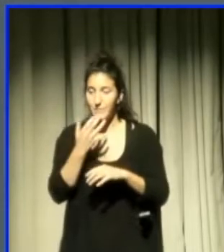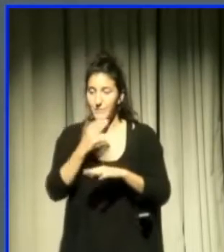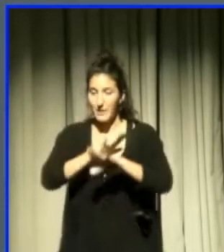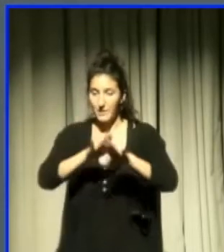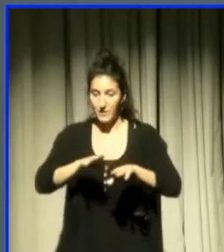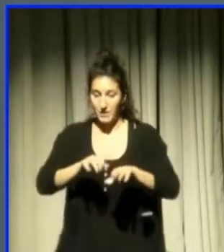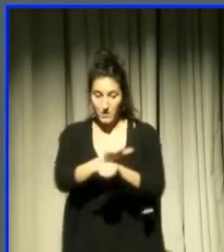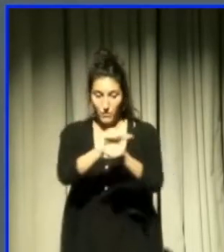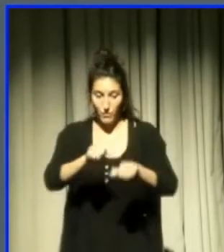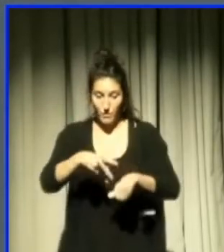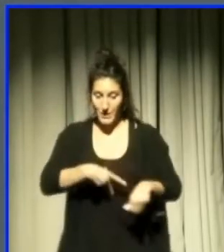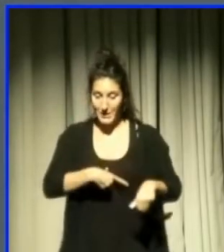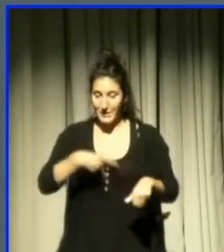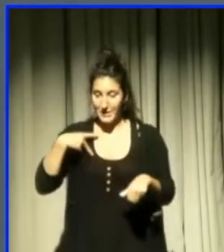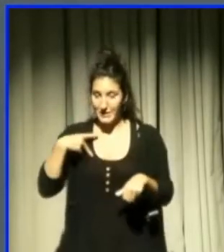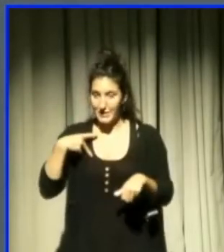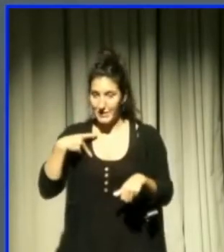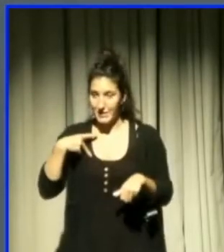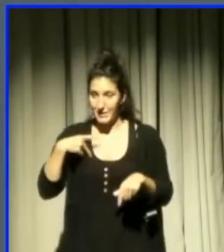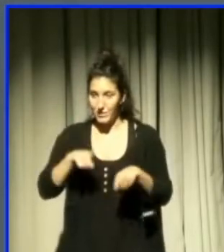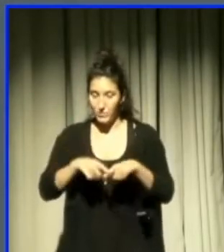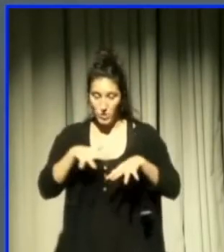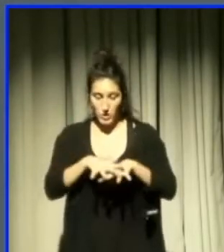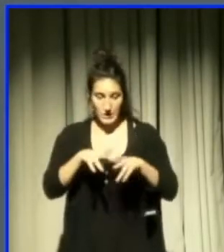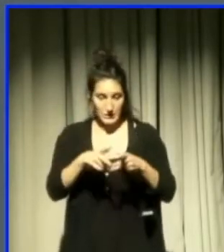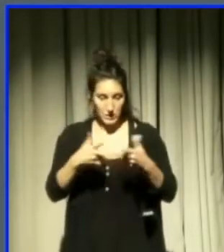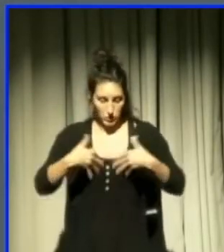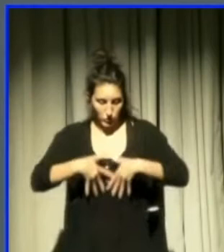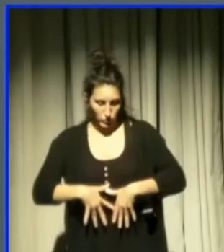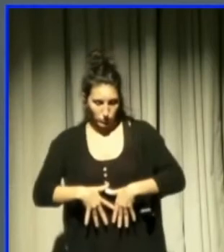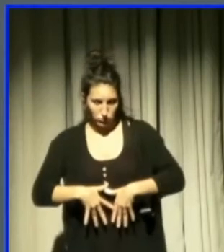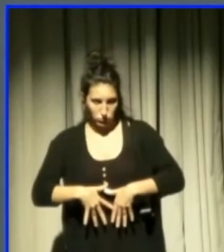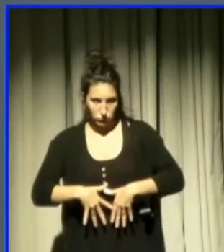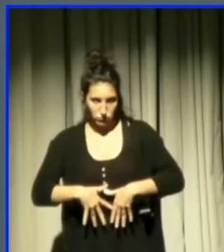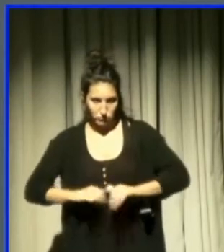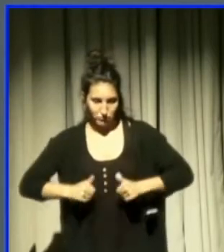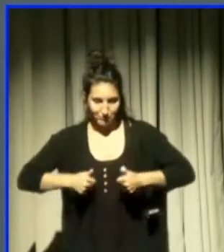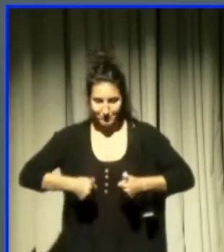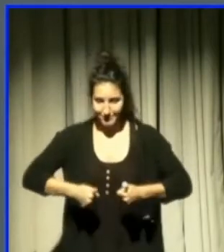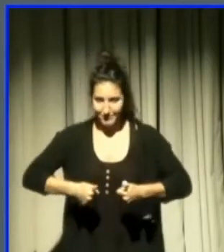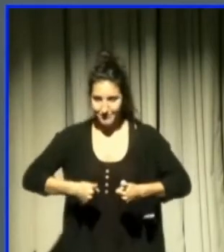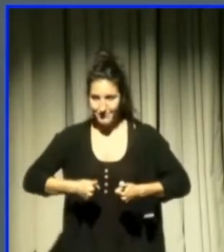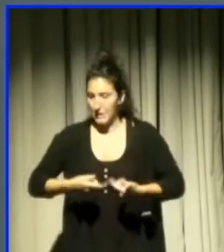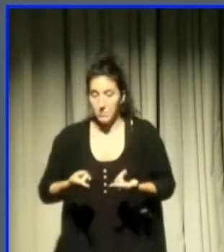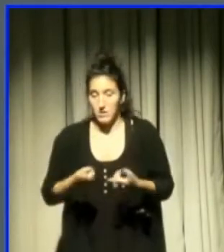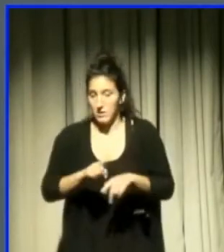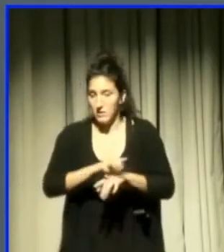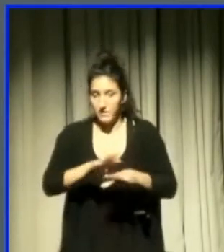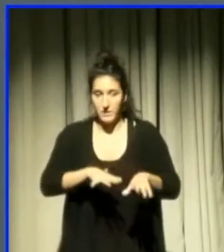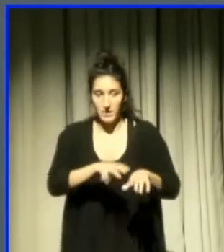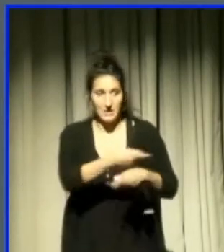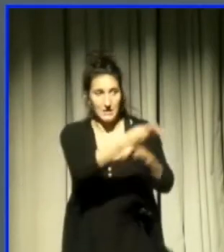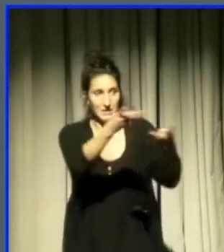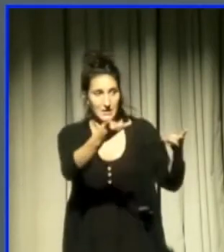mass doing the stuff that typically mass does. So there's no, let's say, surprise in that. But still, it's